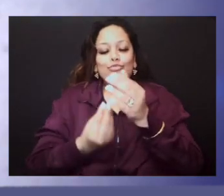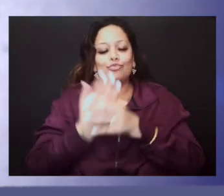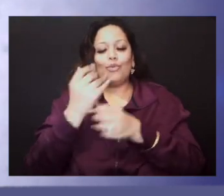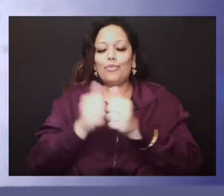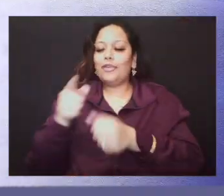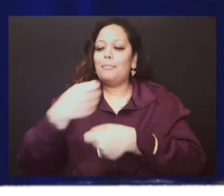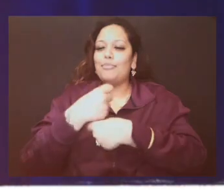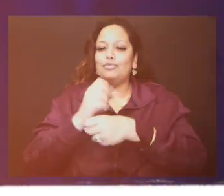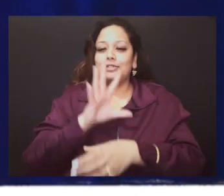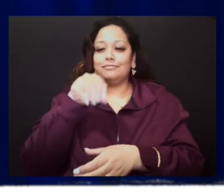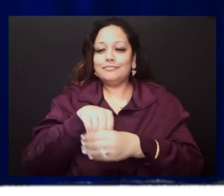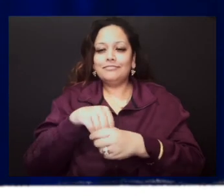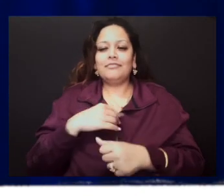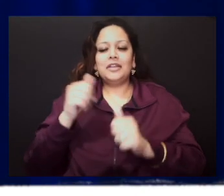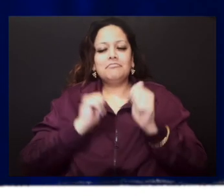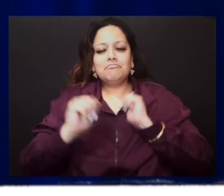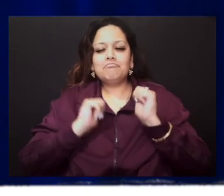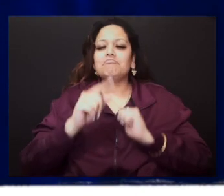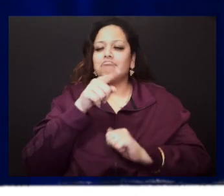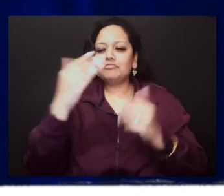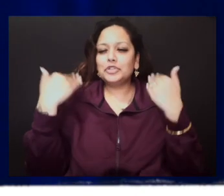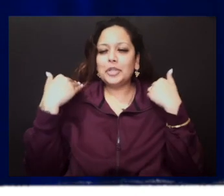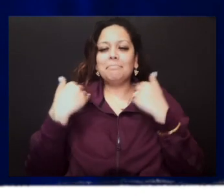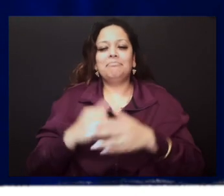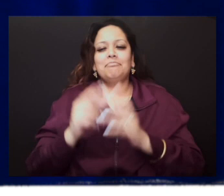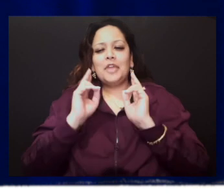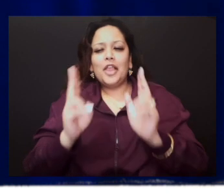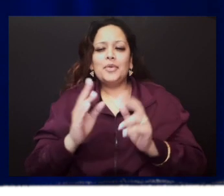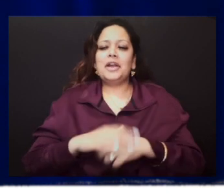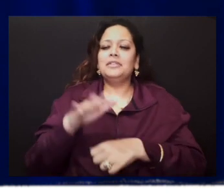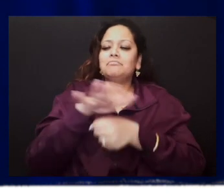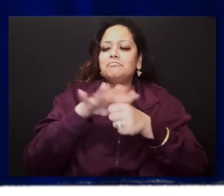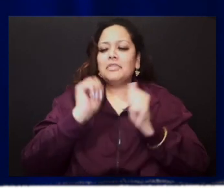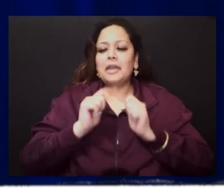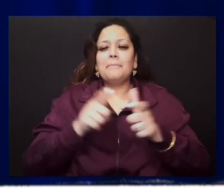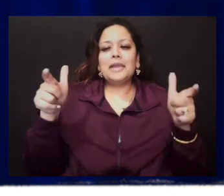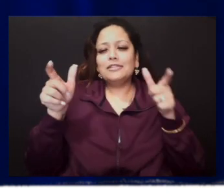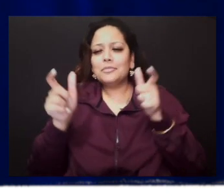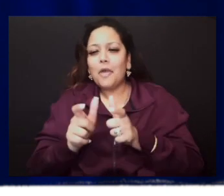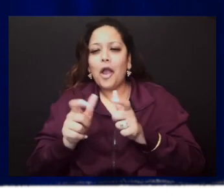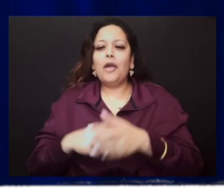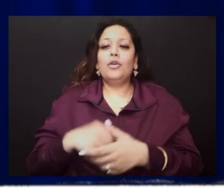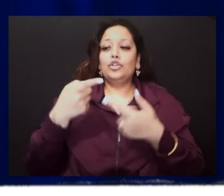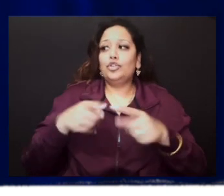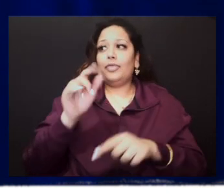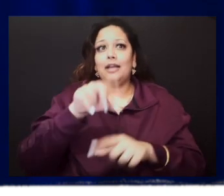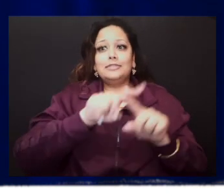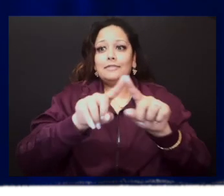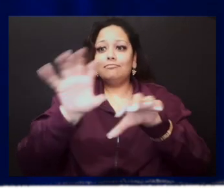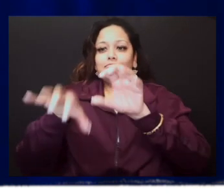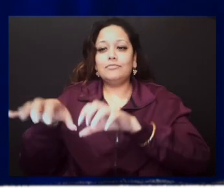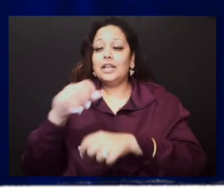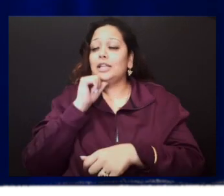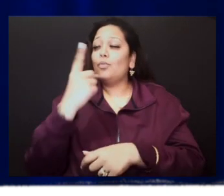production. I've done performances in gyms, halls, and in theaters large and small. And while the venues may change, one